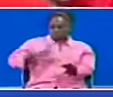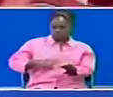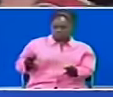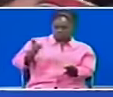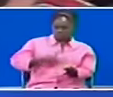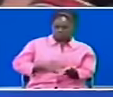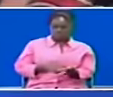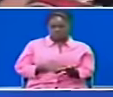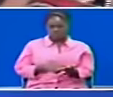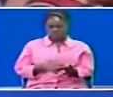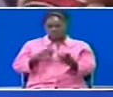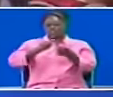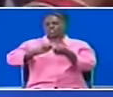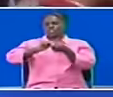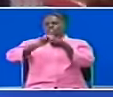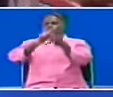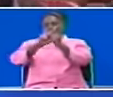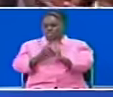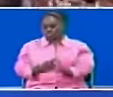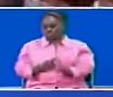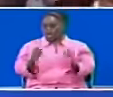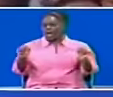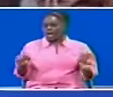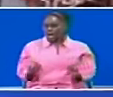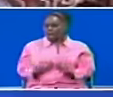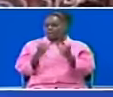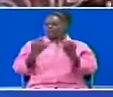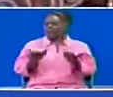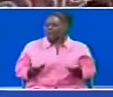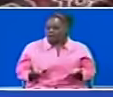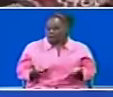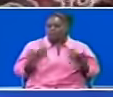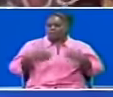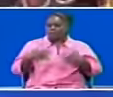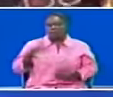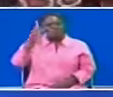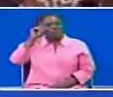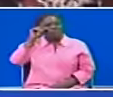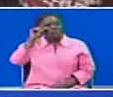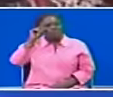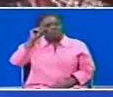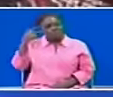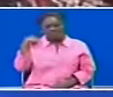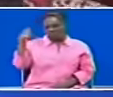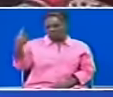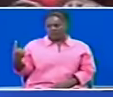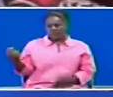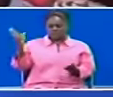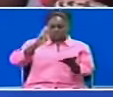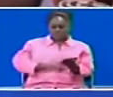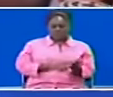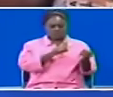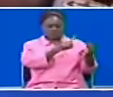kura. And that change can only come if the people of Mombasa, number one, the register